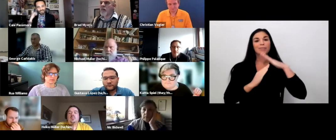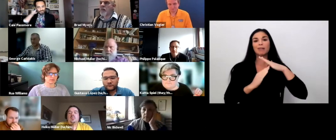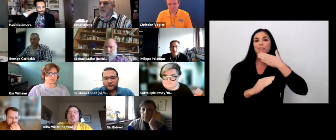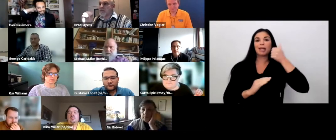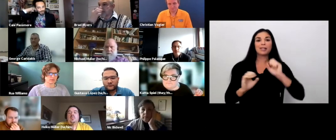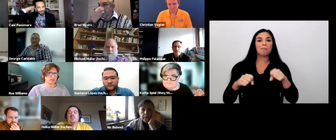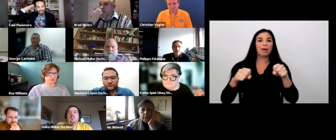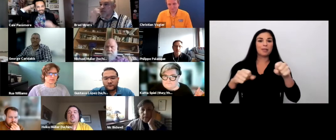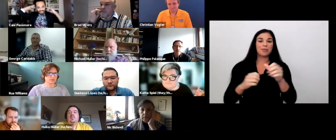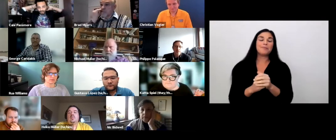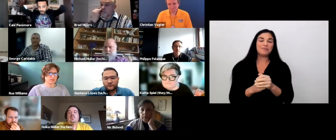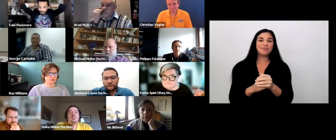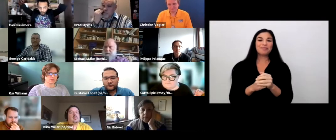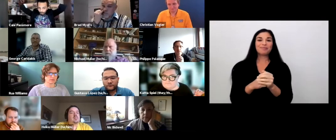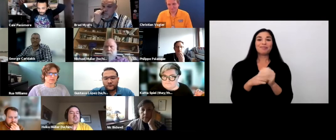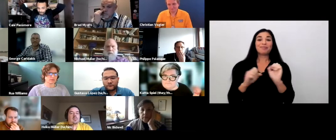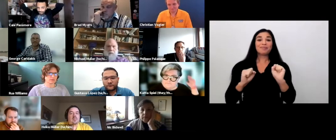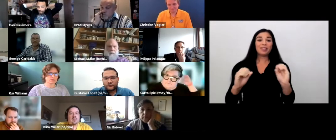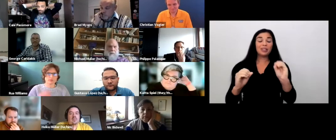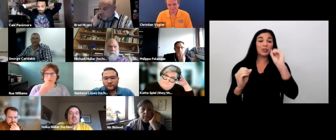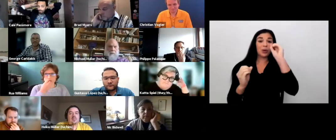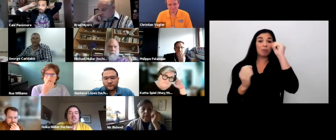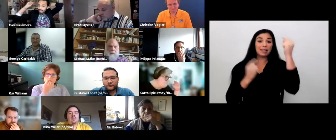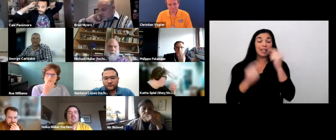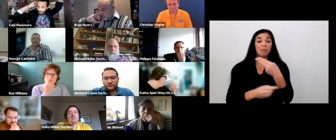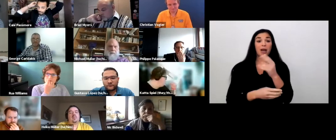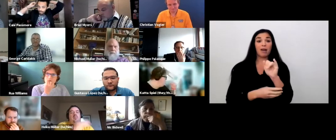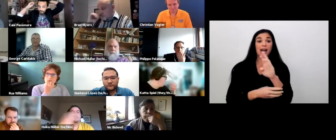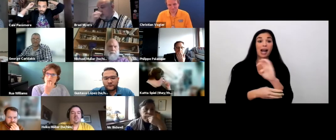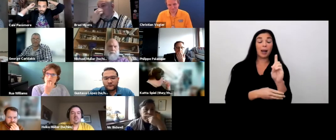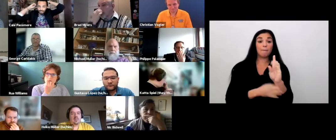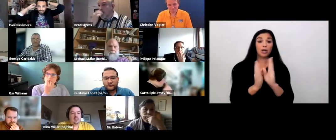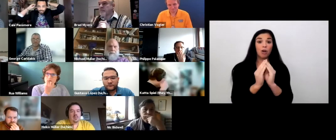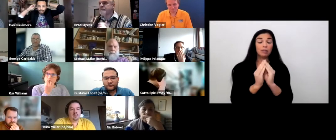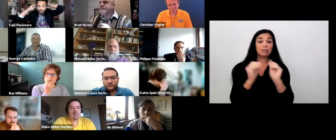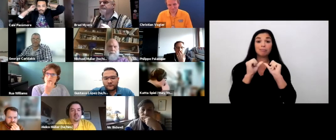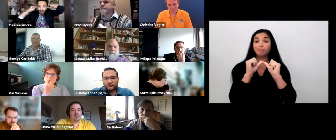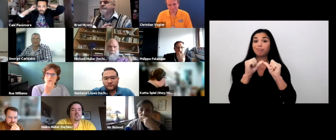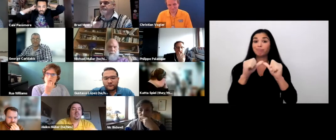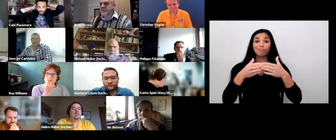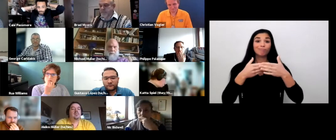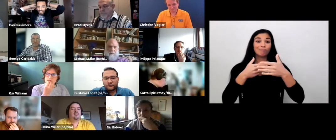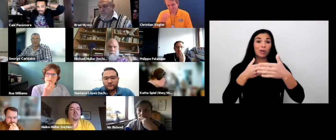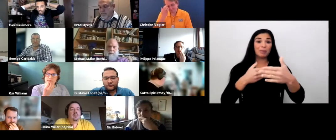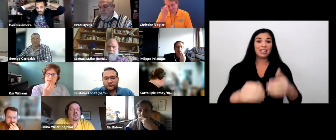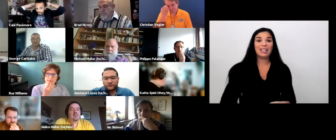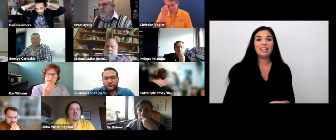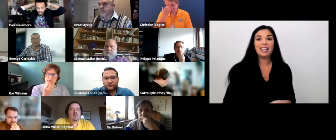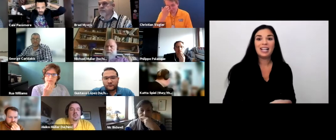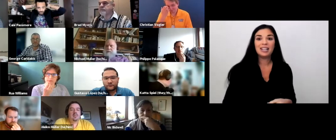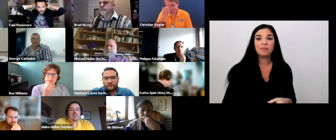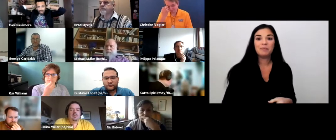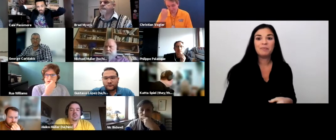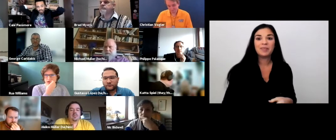age. So thinking of hybrid conferences as a permanent adaptation in our circumstances, we're here to figure out the things that we need to change